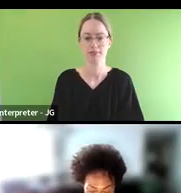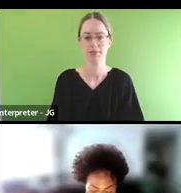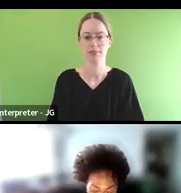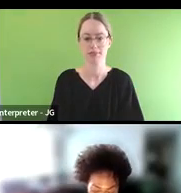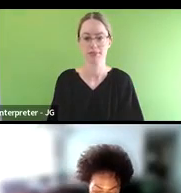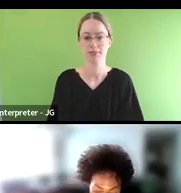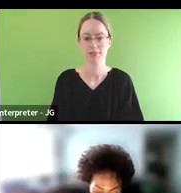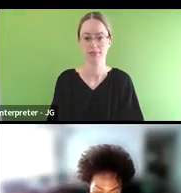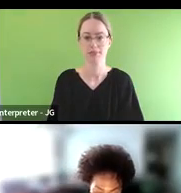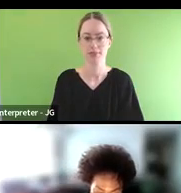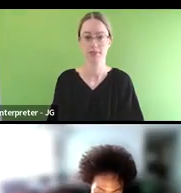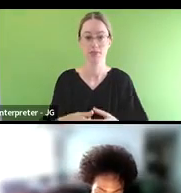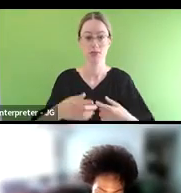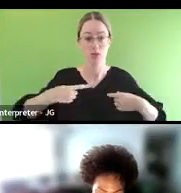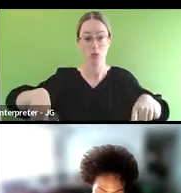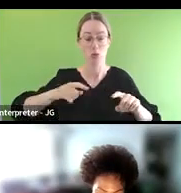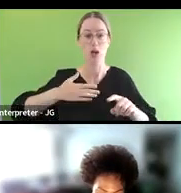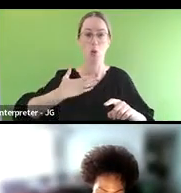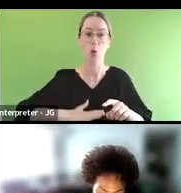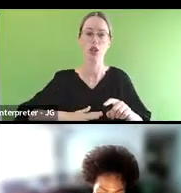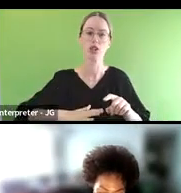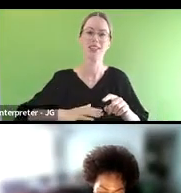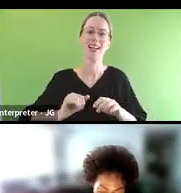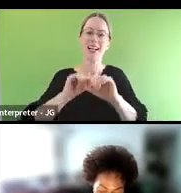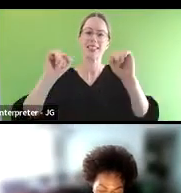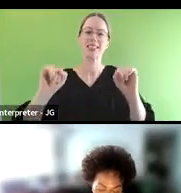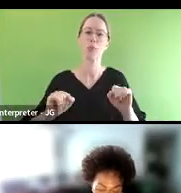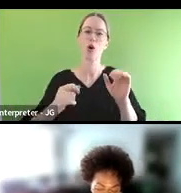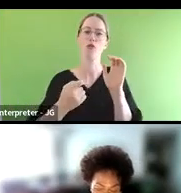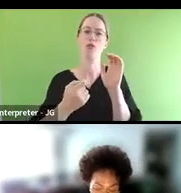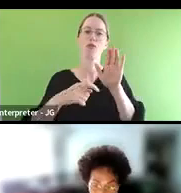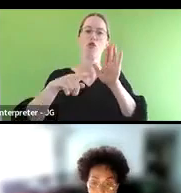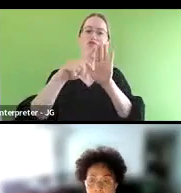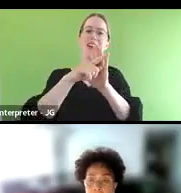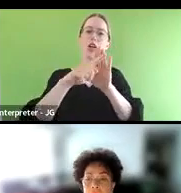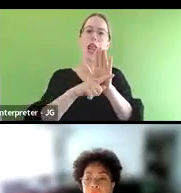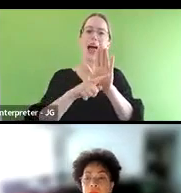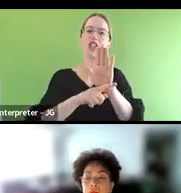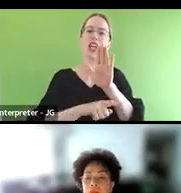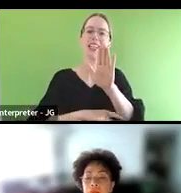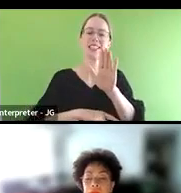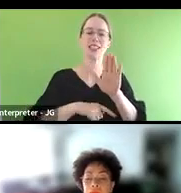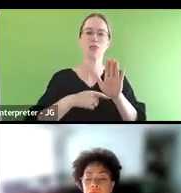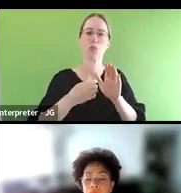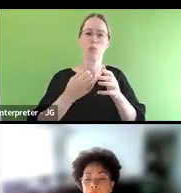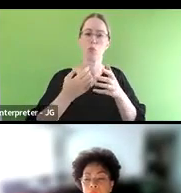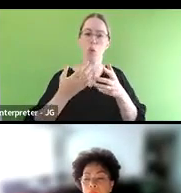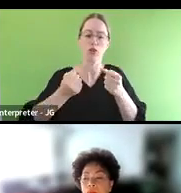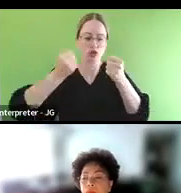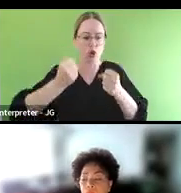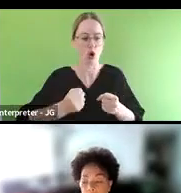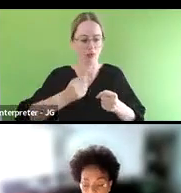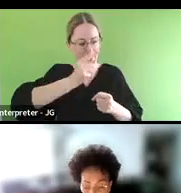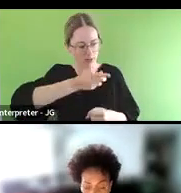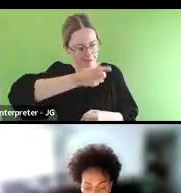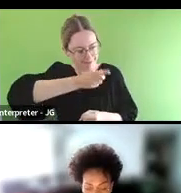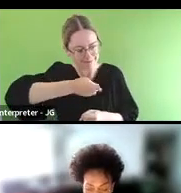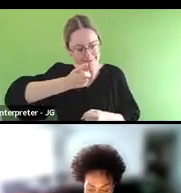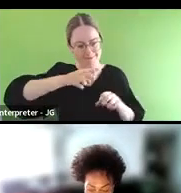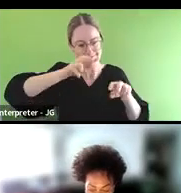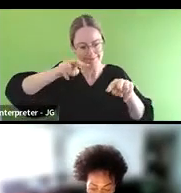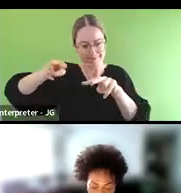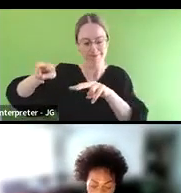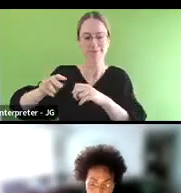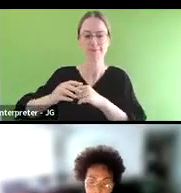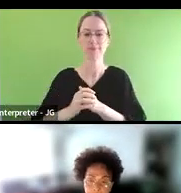For us, we want a regulatory system. We want a system with teeth. That's what we expected from this legislation. For